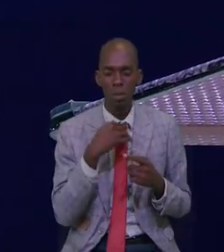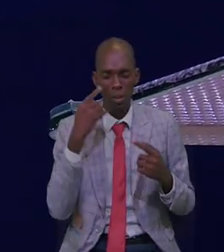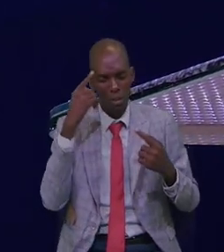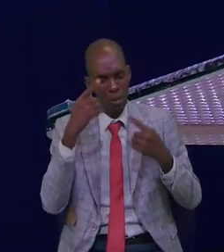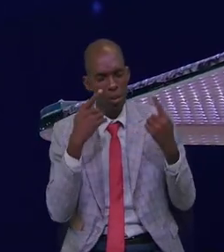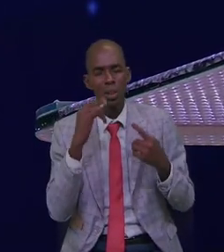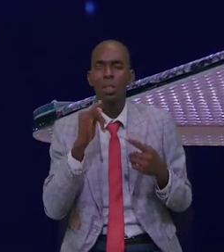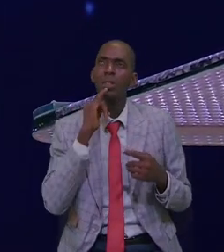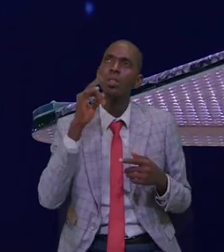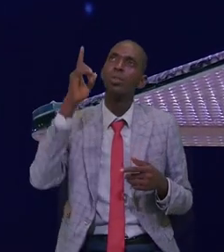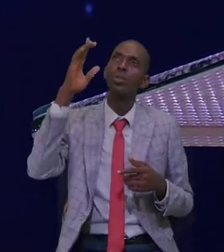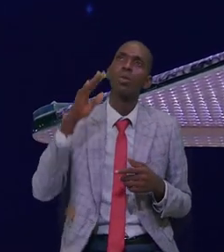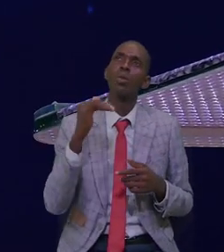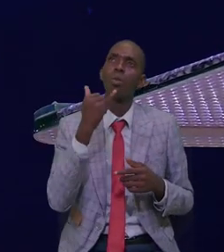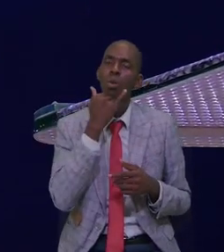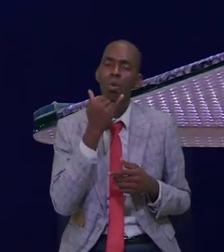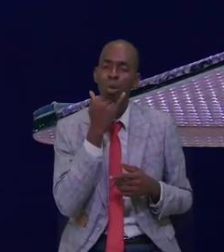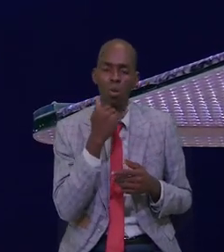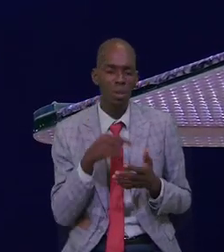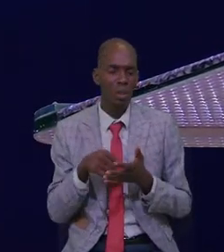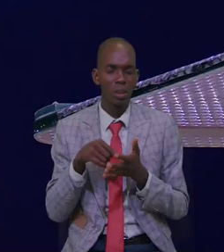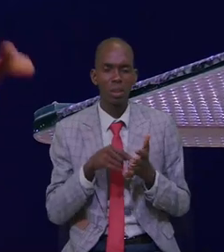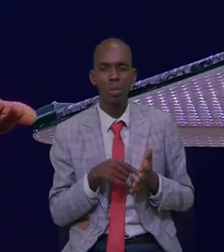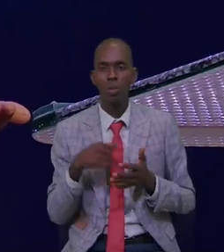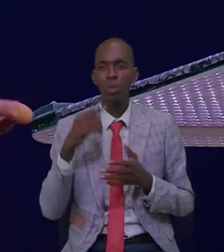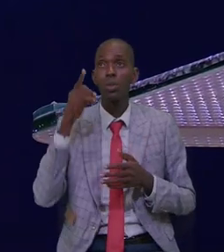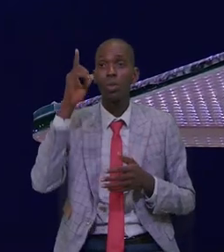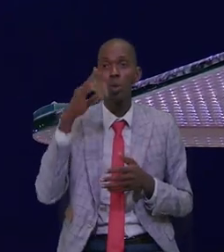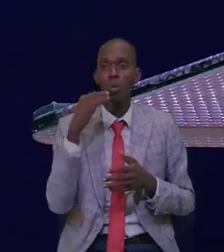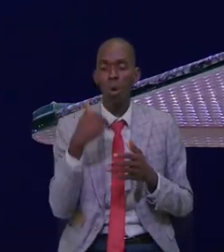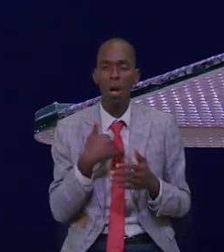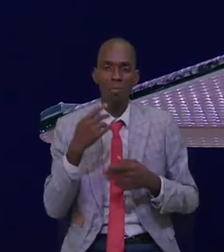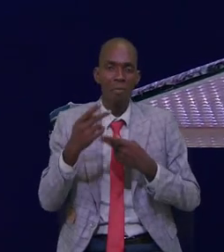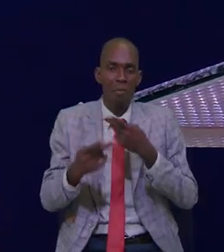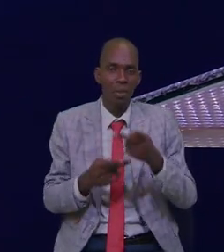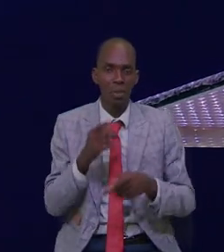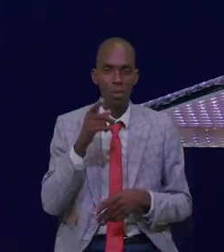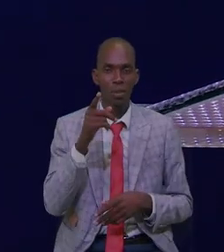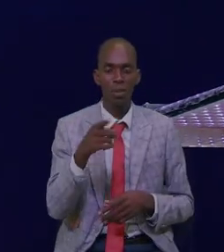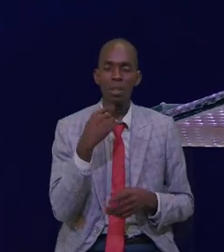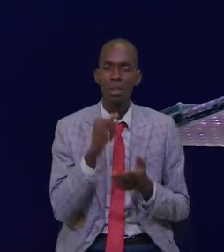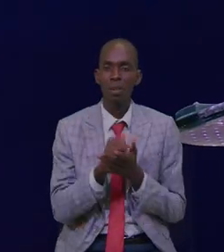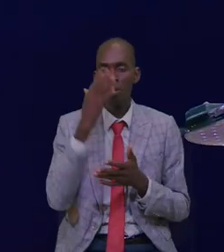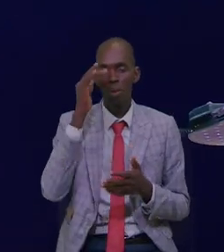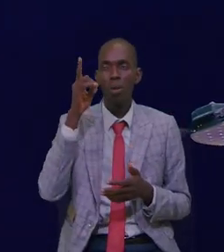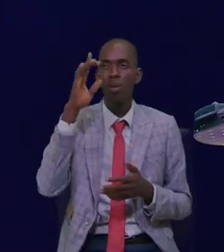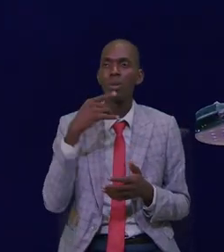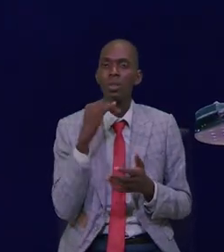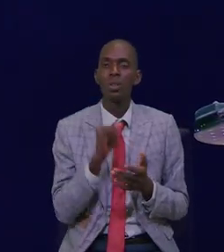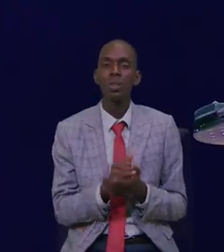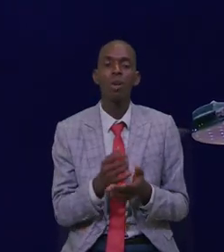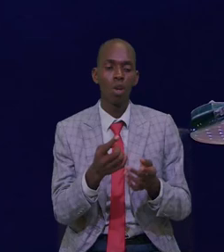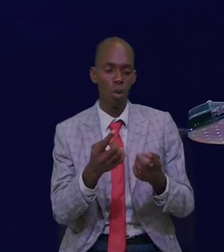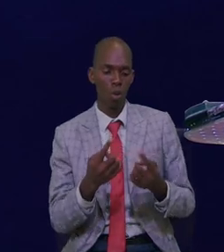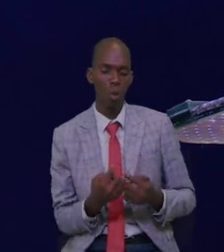who has visited you because of your sin? Are you not the wrong one? That's why it says, come and plead before the